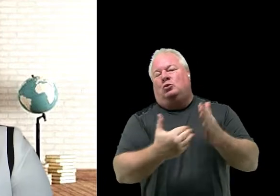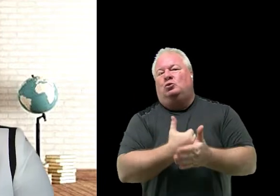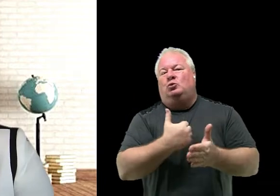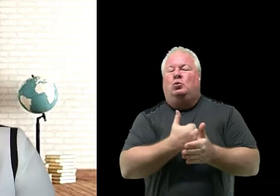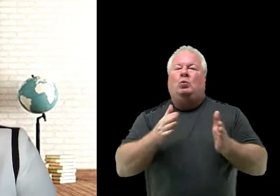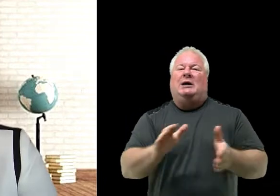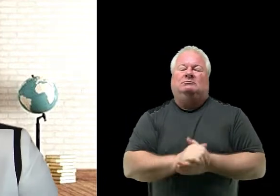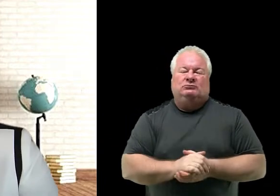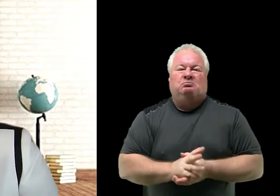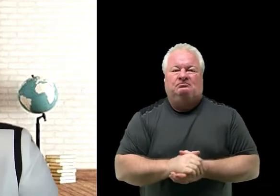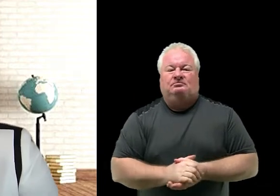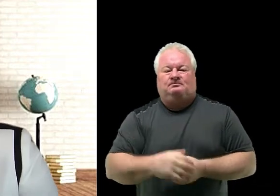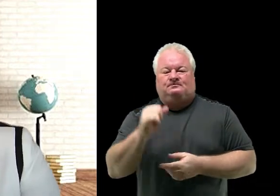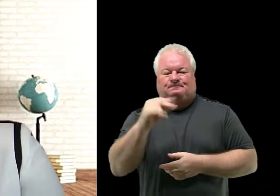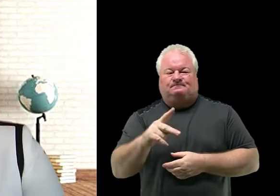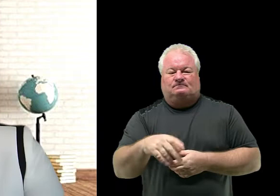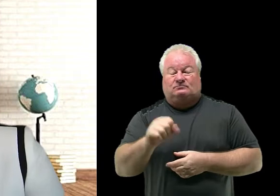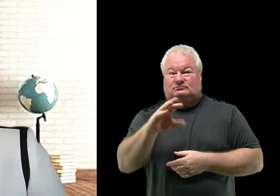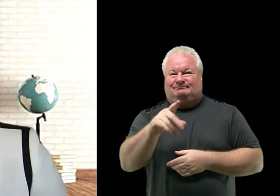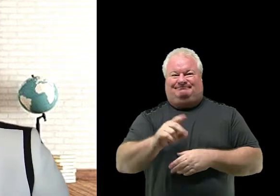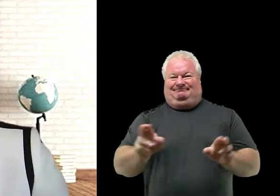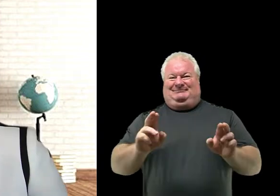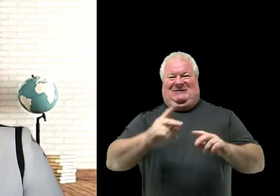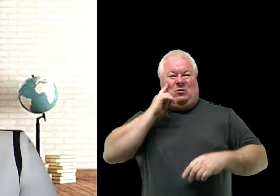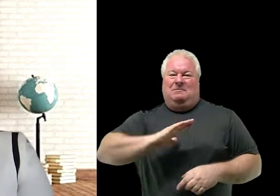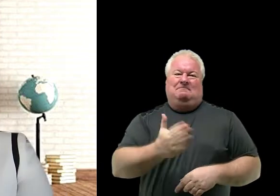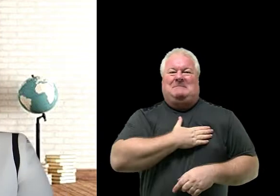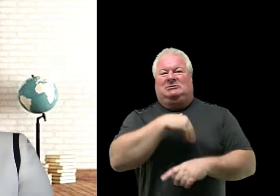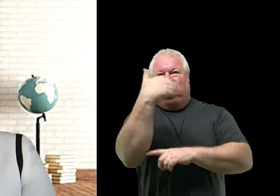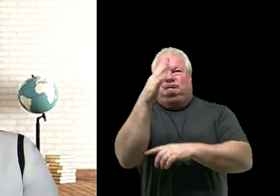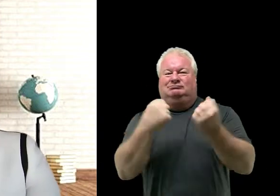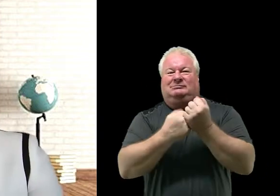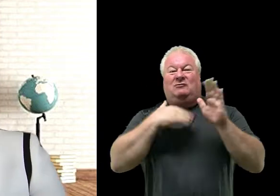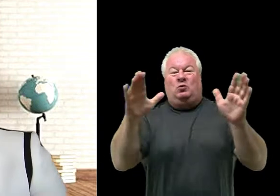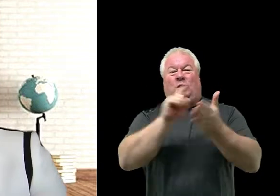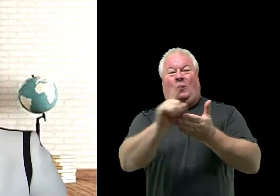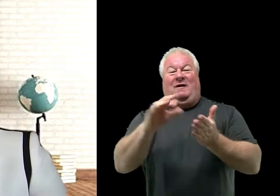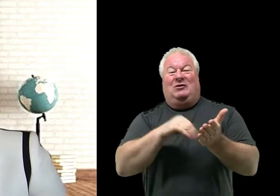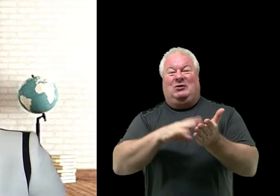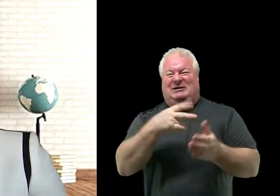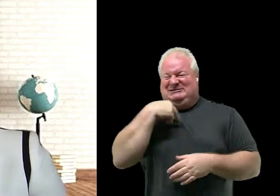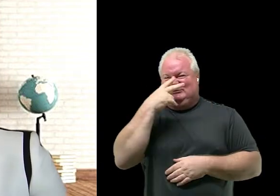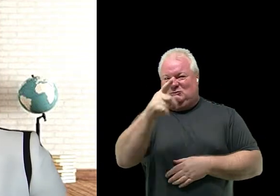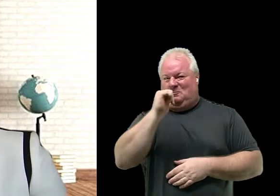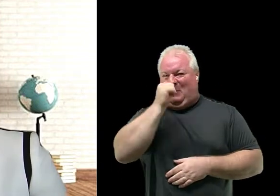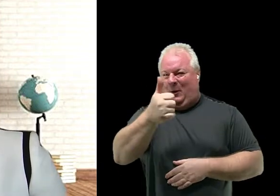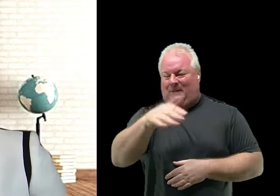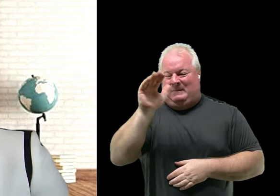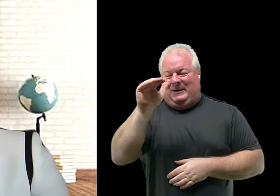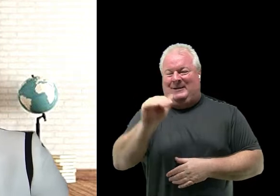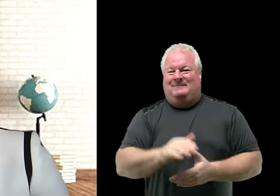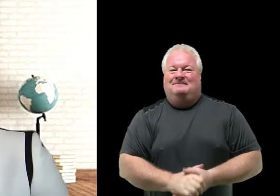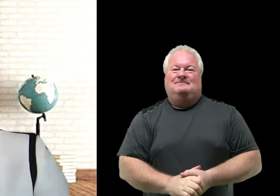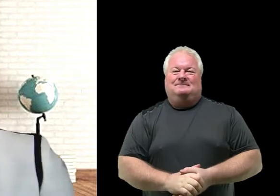10 or earlier. All right, stay tuned for the Pledge of Allegiance. Have a great week of learning, scholars, and I'll see you